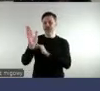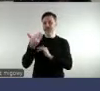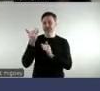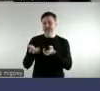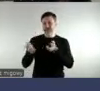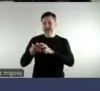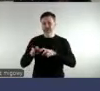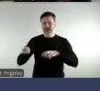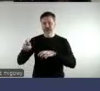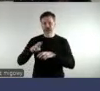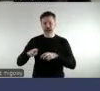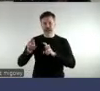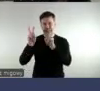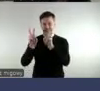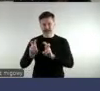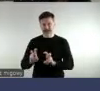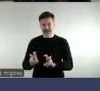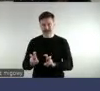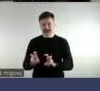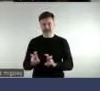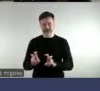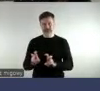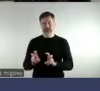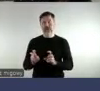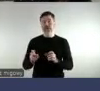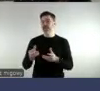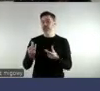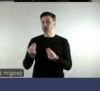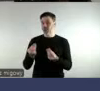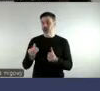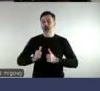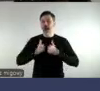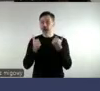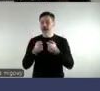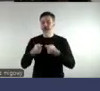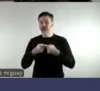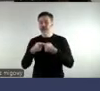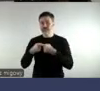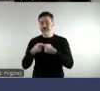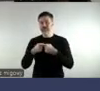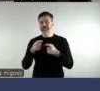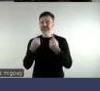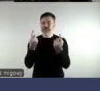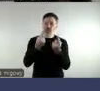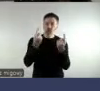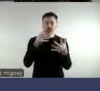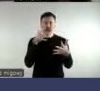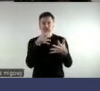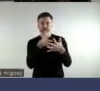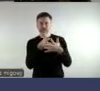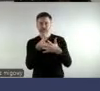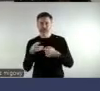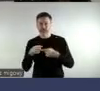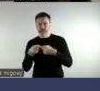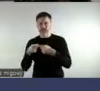could implement procedures on how to act in a situation with the loss of power or electronic communication. And